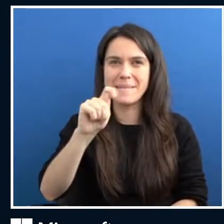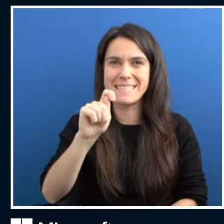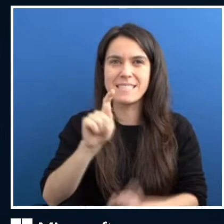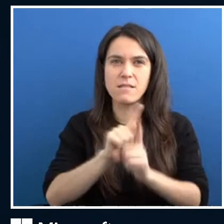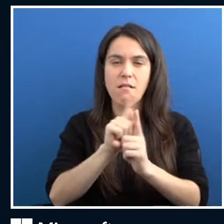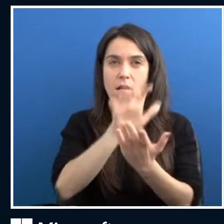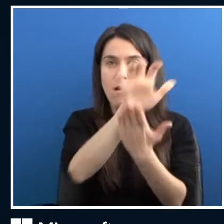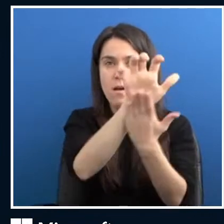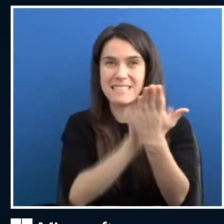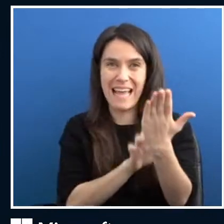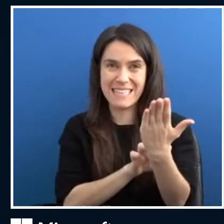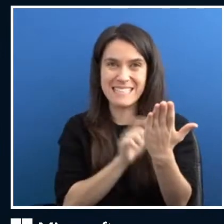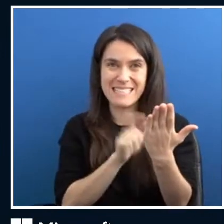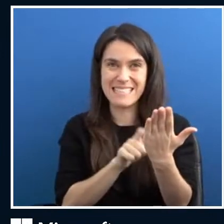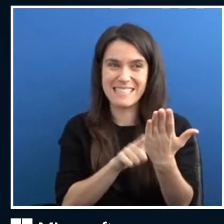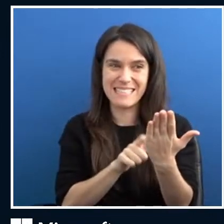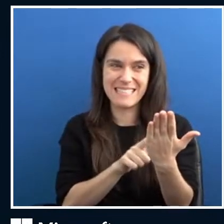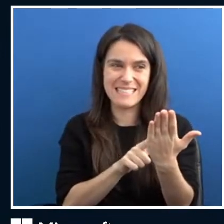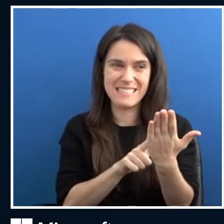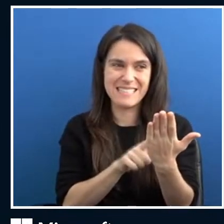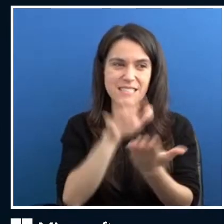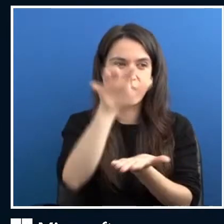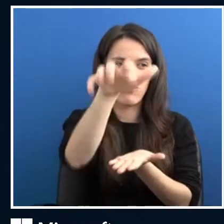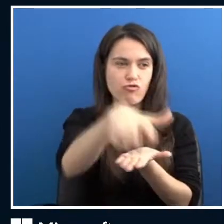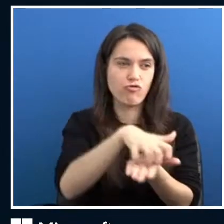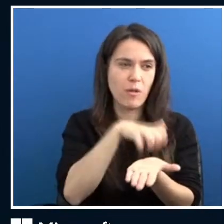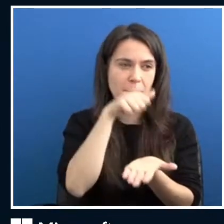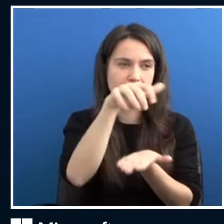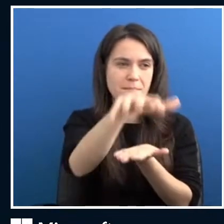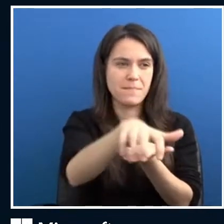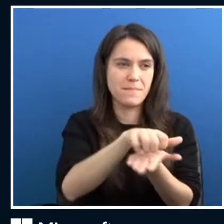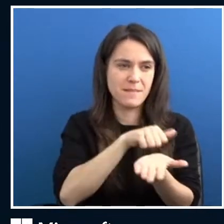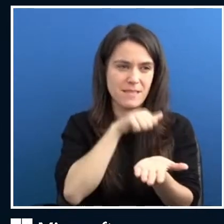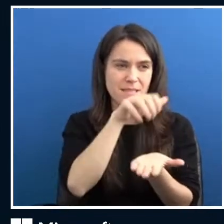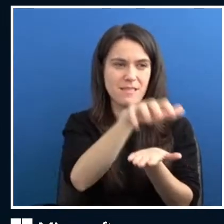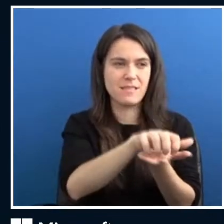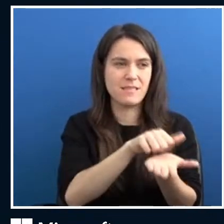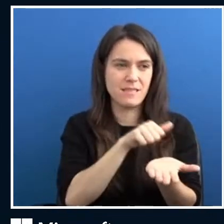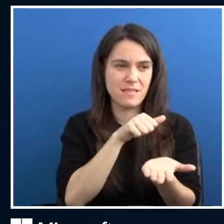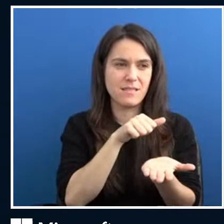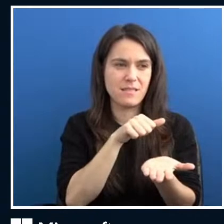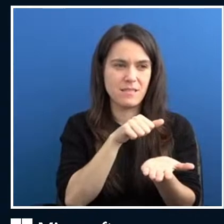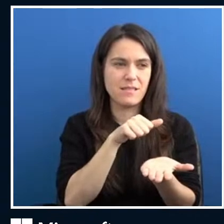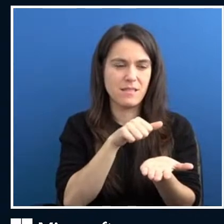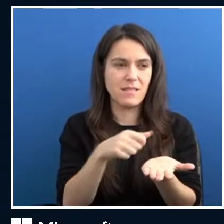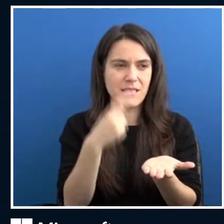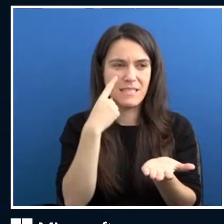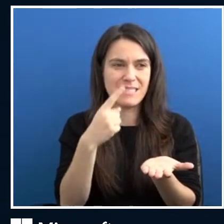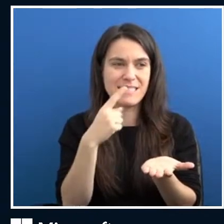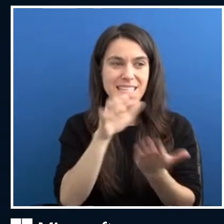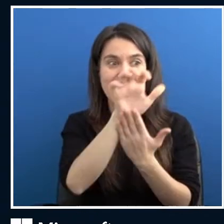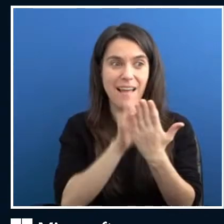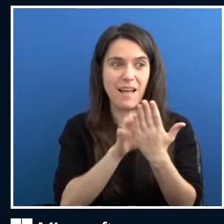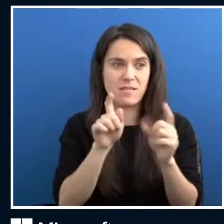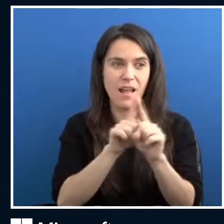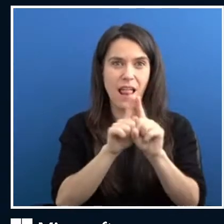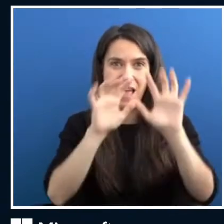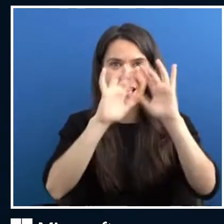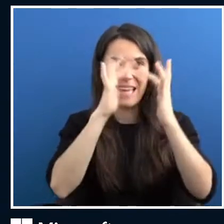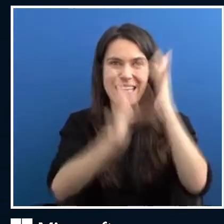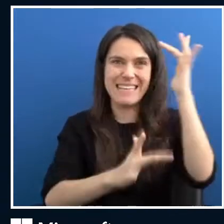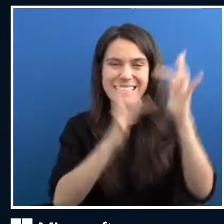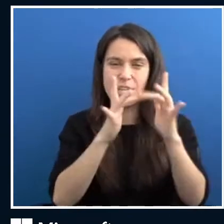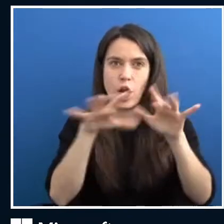in the web and then you give it it gives you an answer such that you don't get the